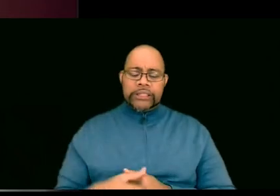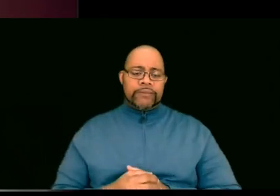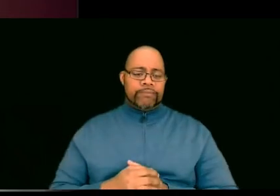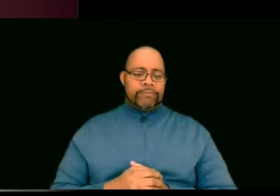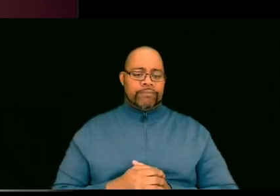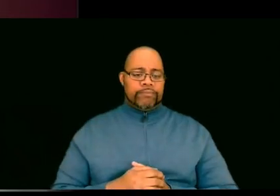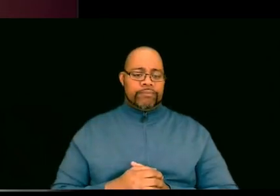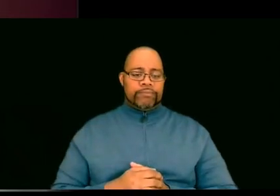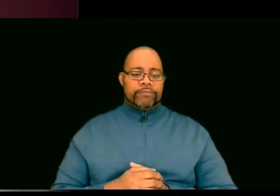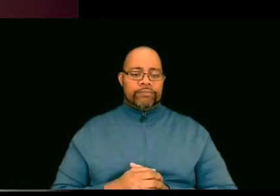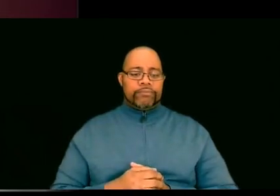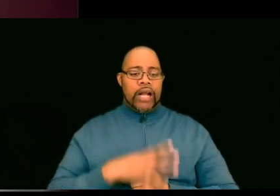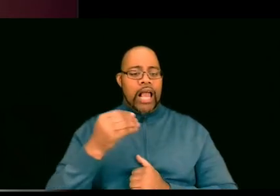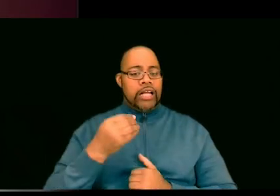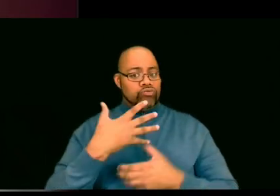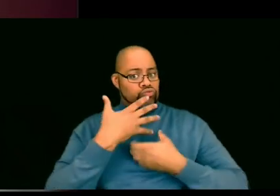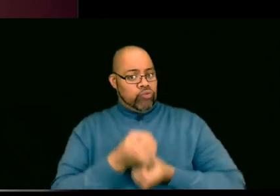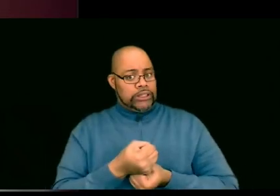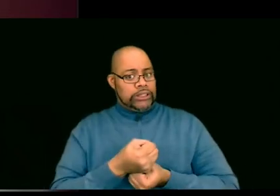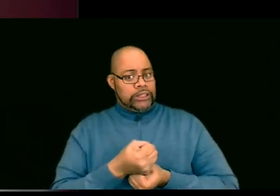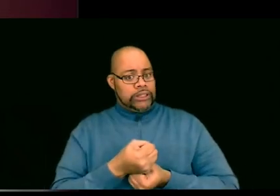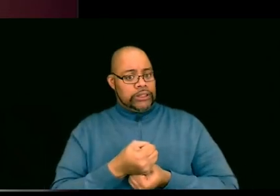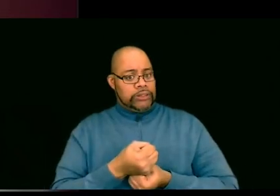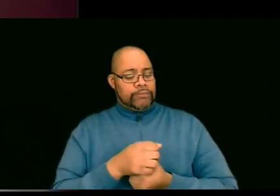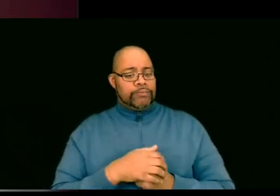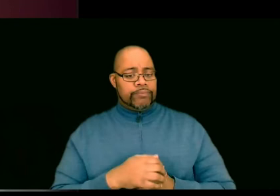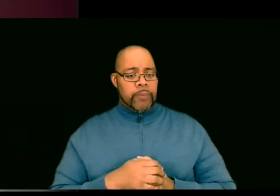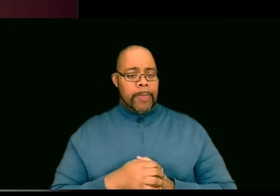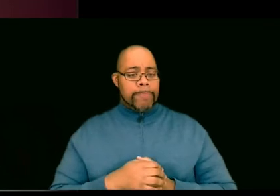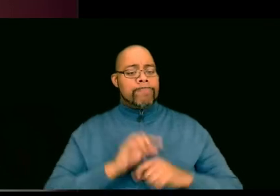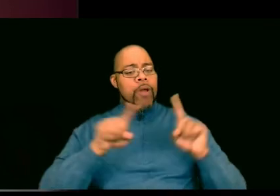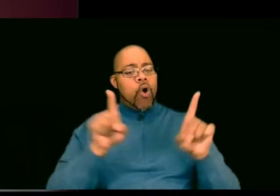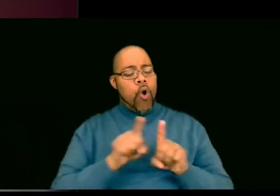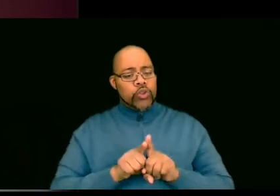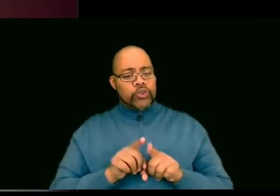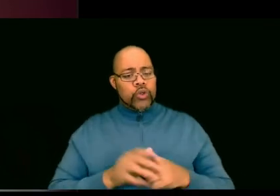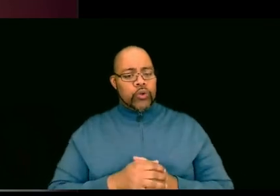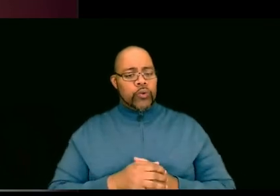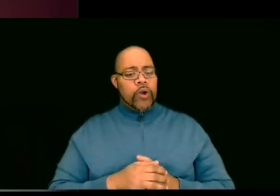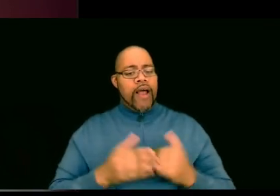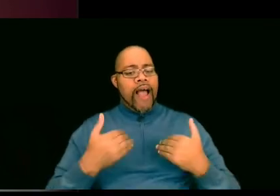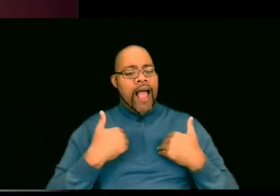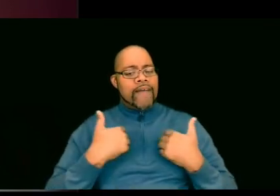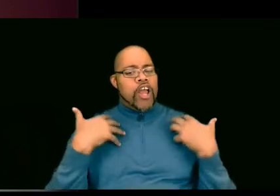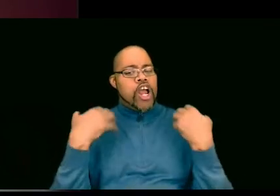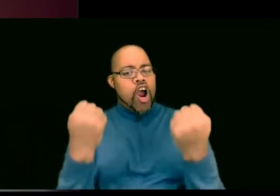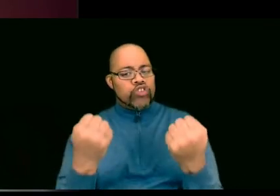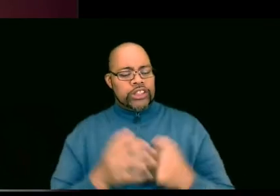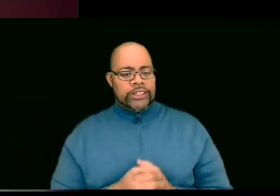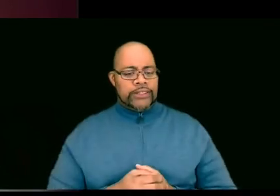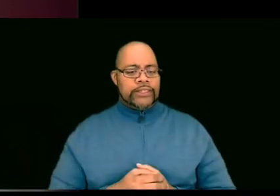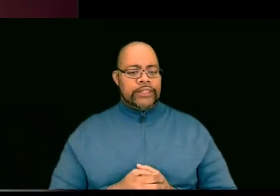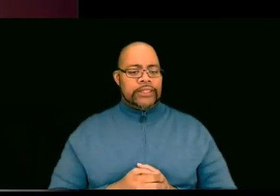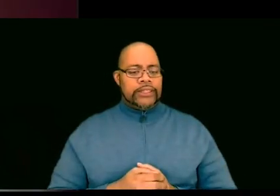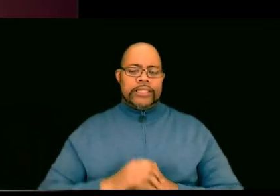respectful, and being trustworthy and what have you. But it also means having the